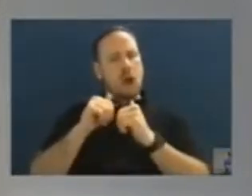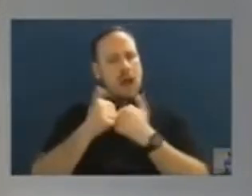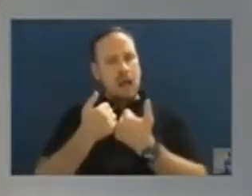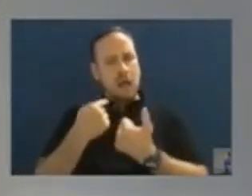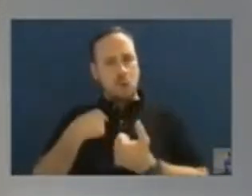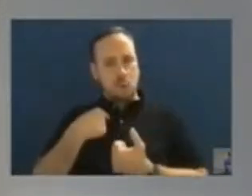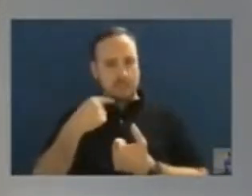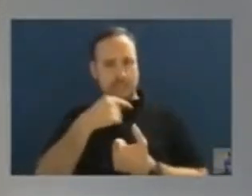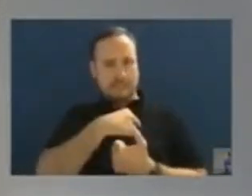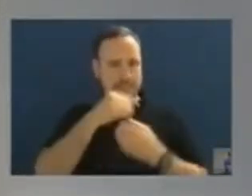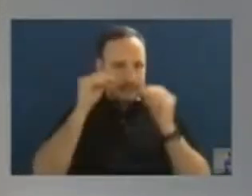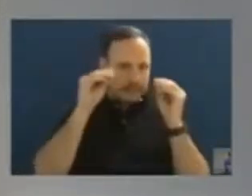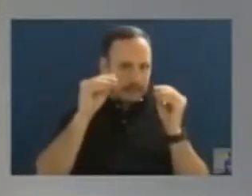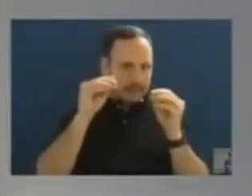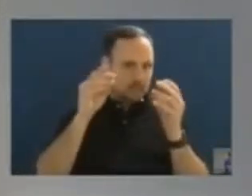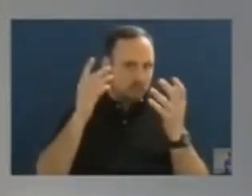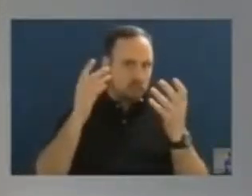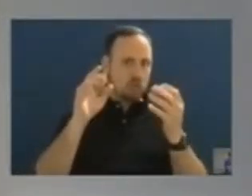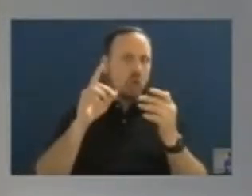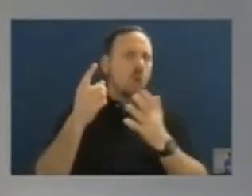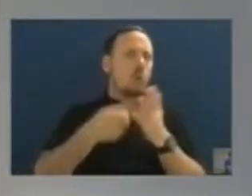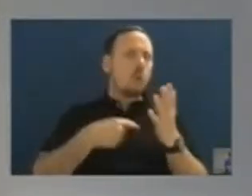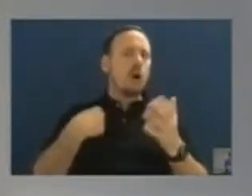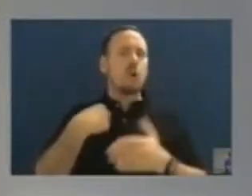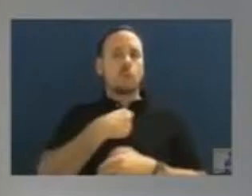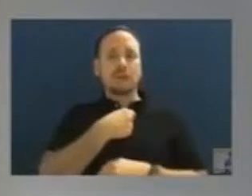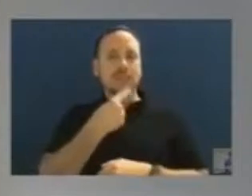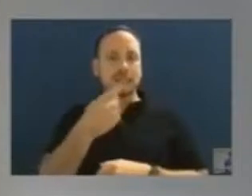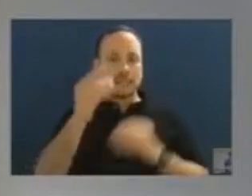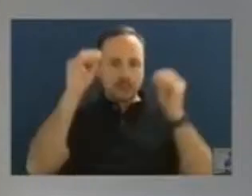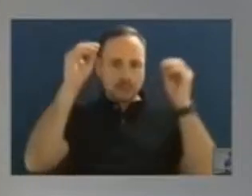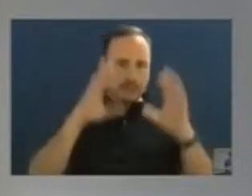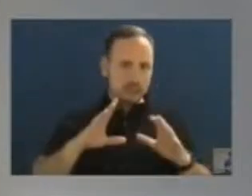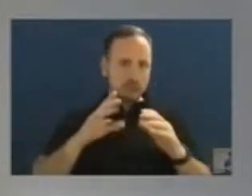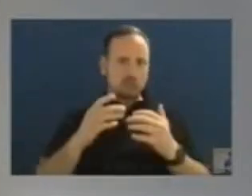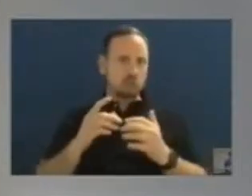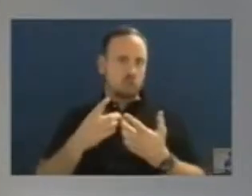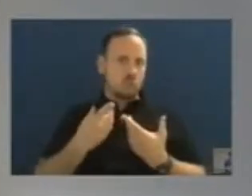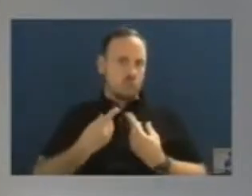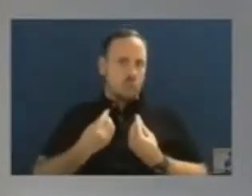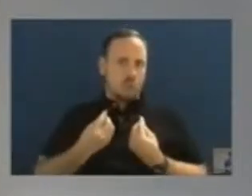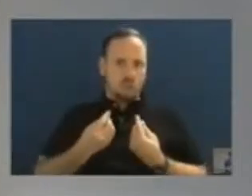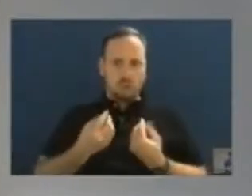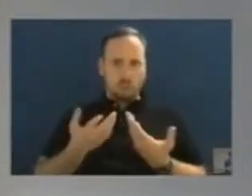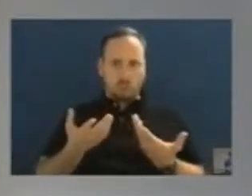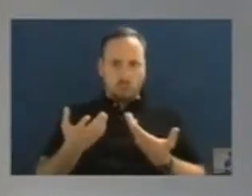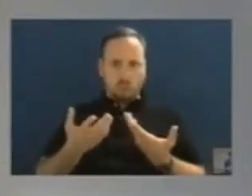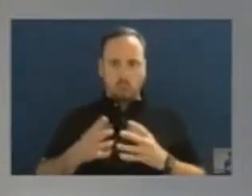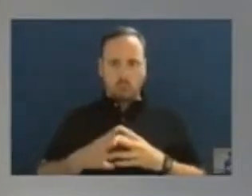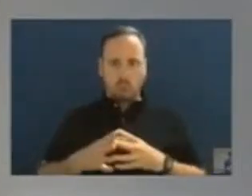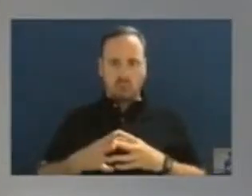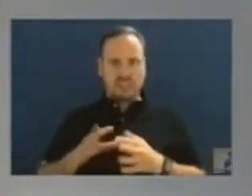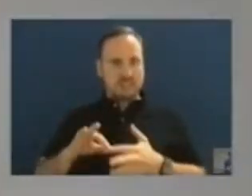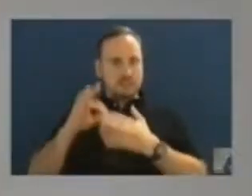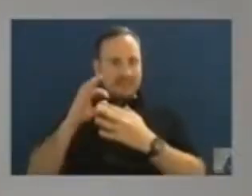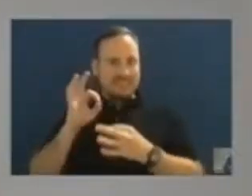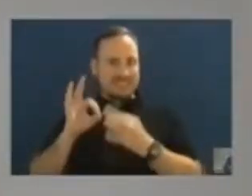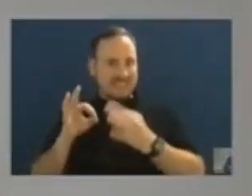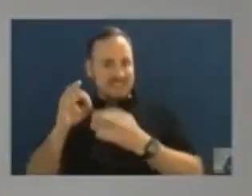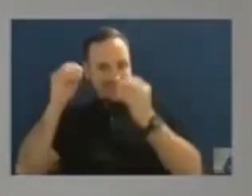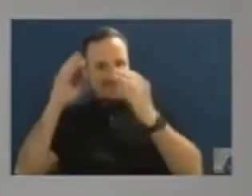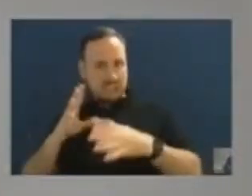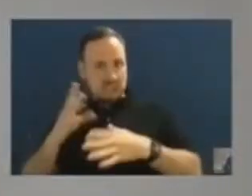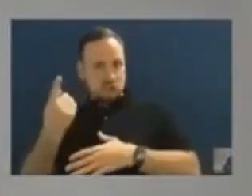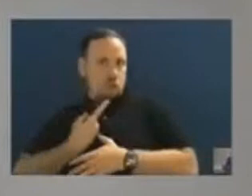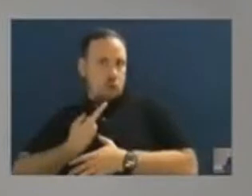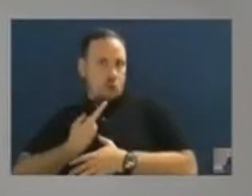scenarios, especially in cases where you might have limited teachers in one department? Well, the consistency in the experiences are some of the